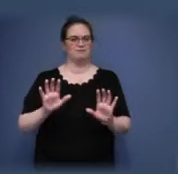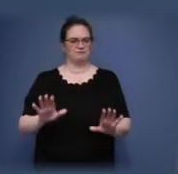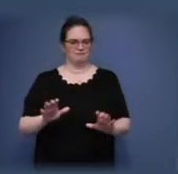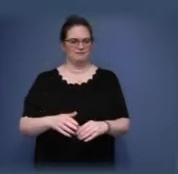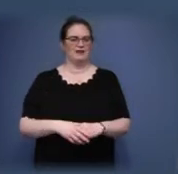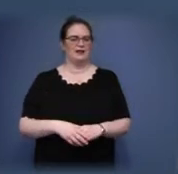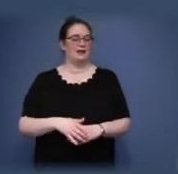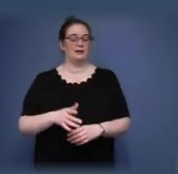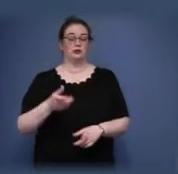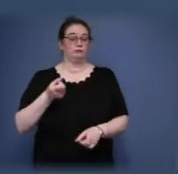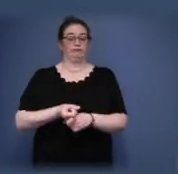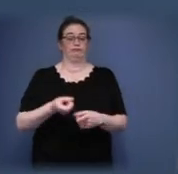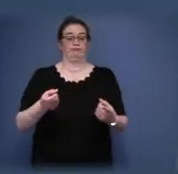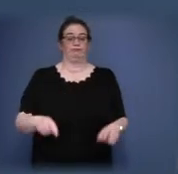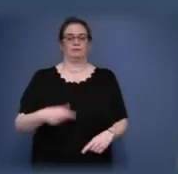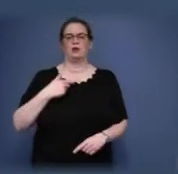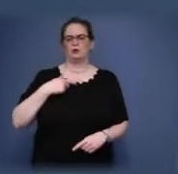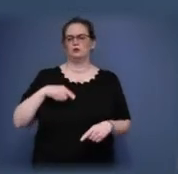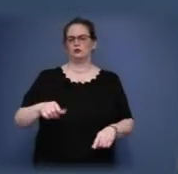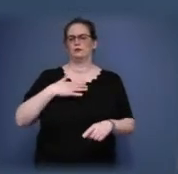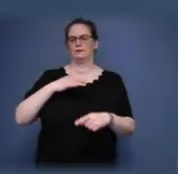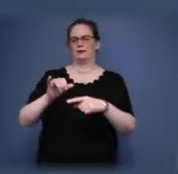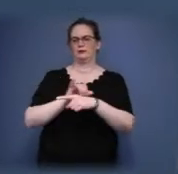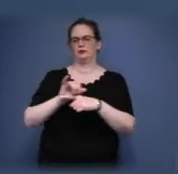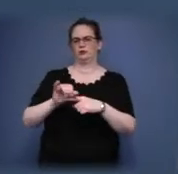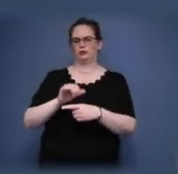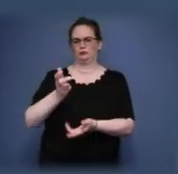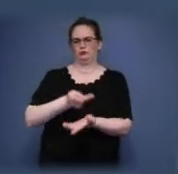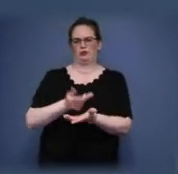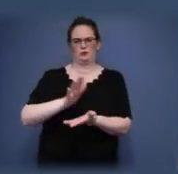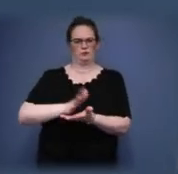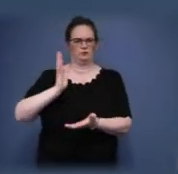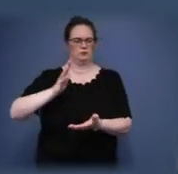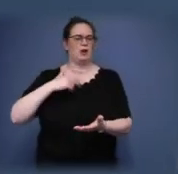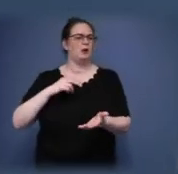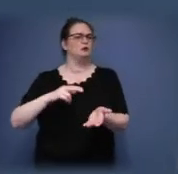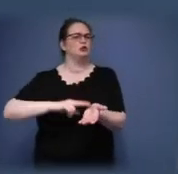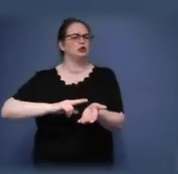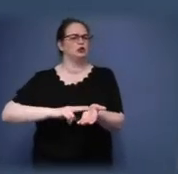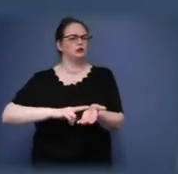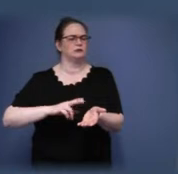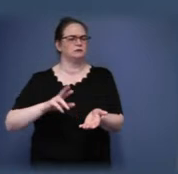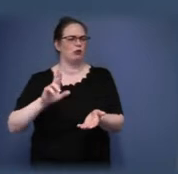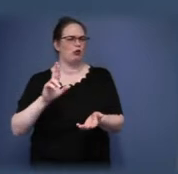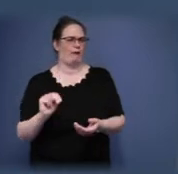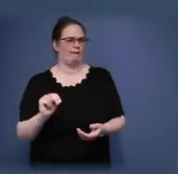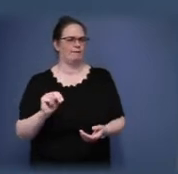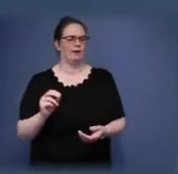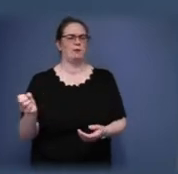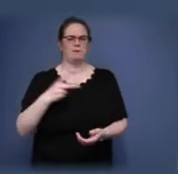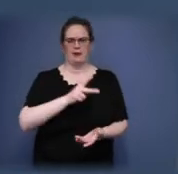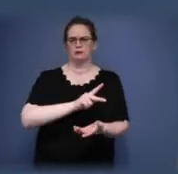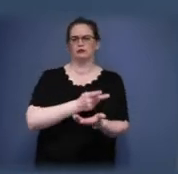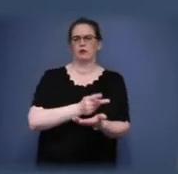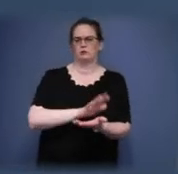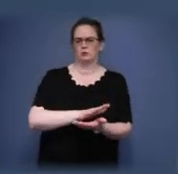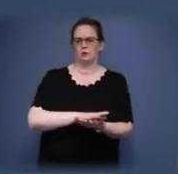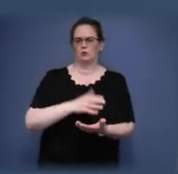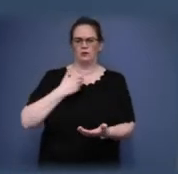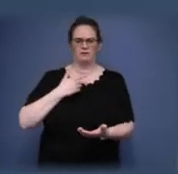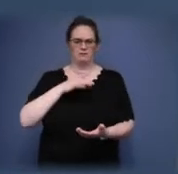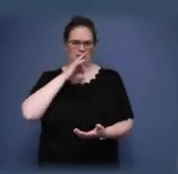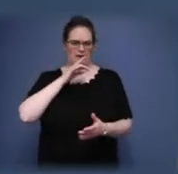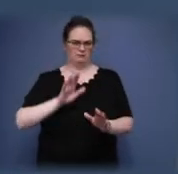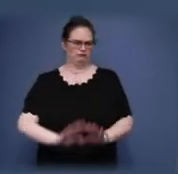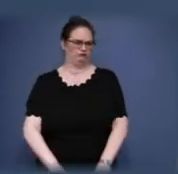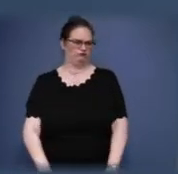quite accidentally. When I was doing my internship in grad school, I had been a registered nurse. I went back to grad school when my little guys were wee